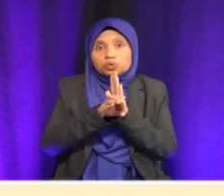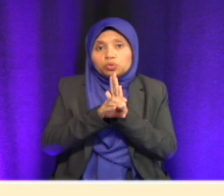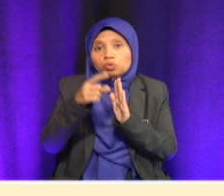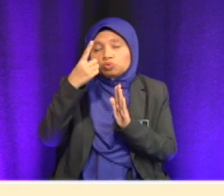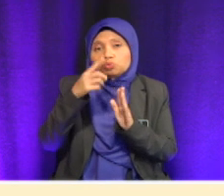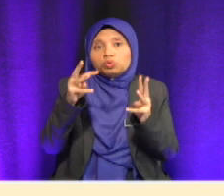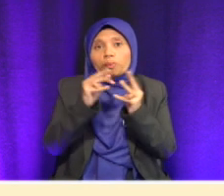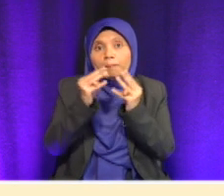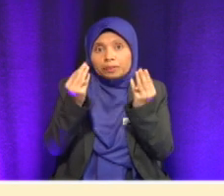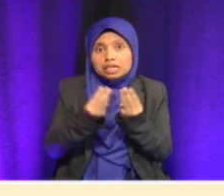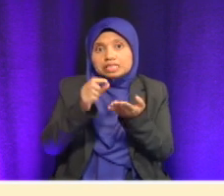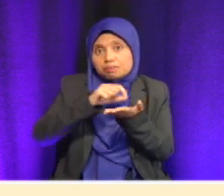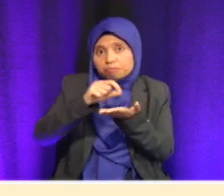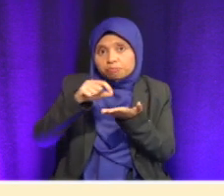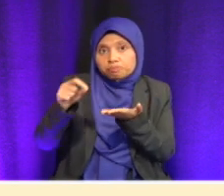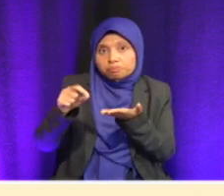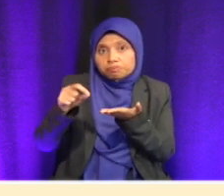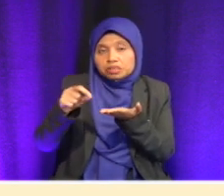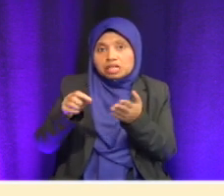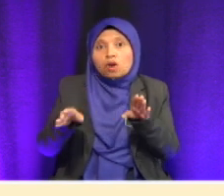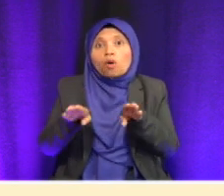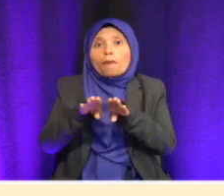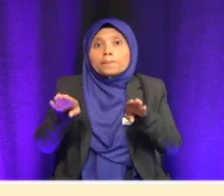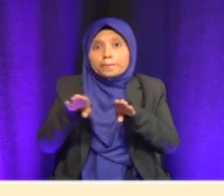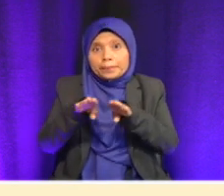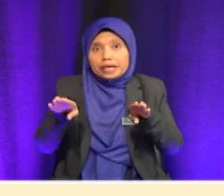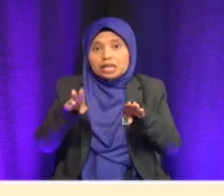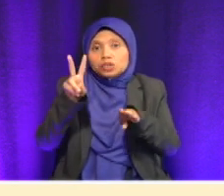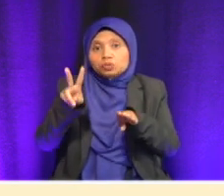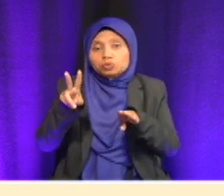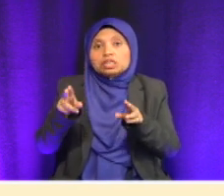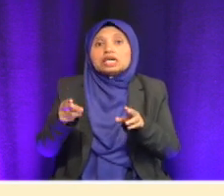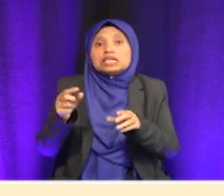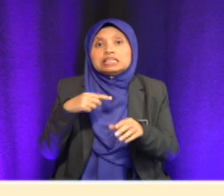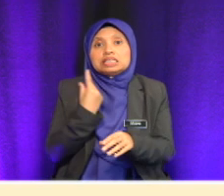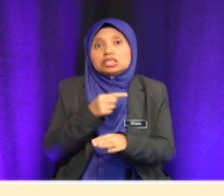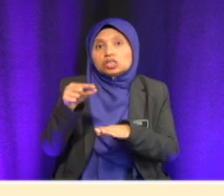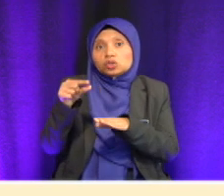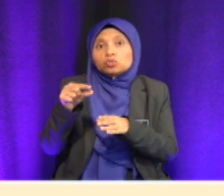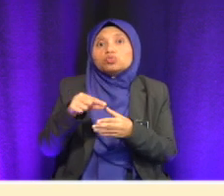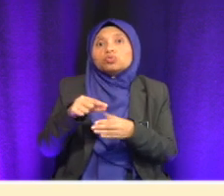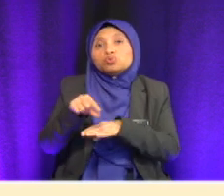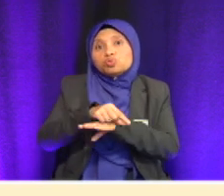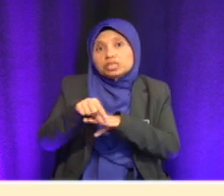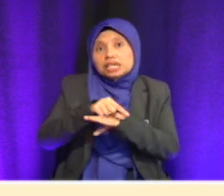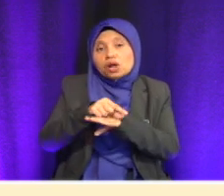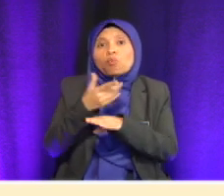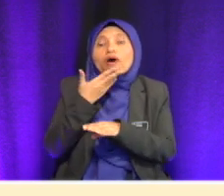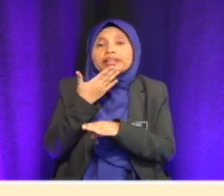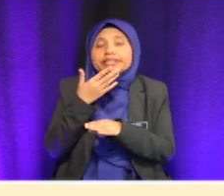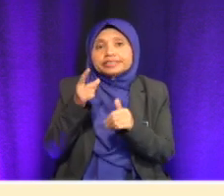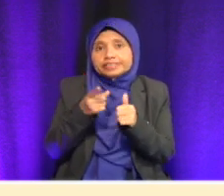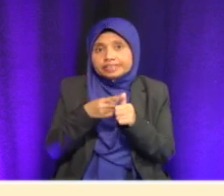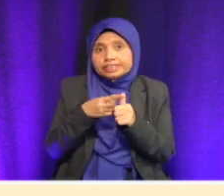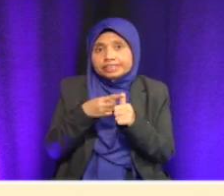magazine article, as you can compare from two articles, we use a big size font and a colorful one. Yeah.